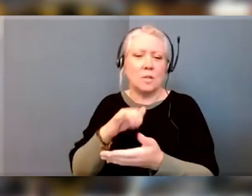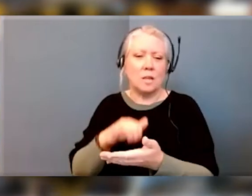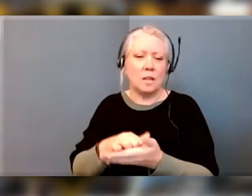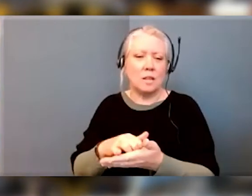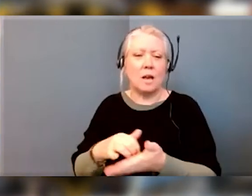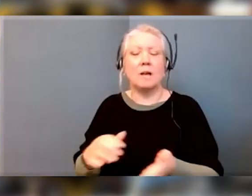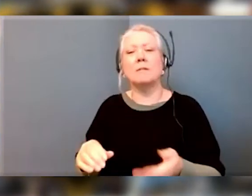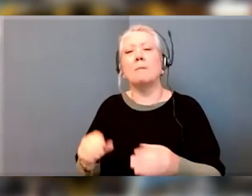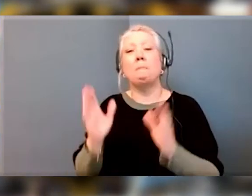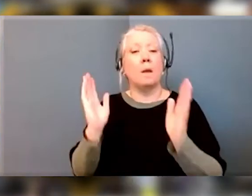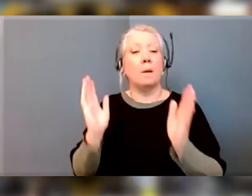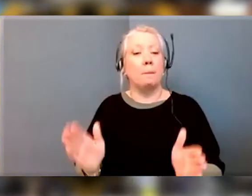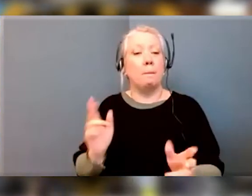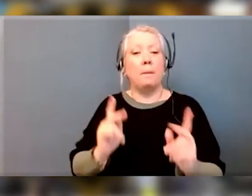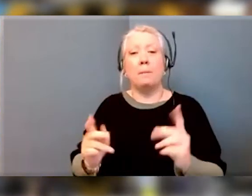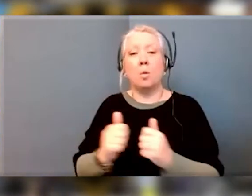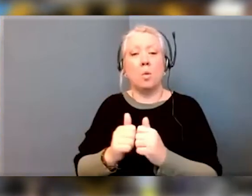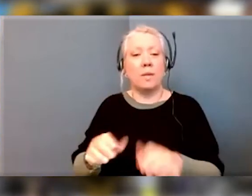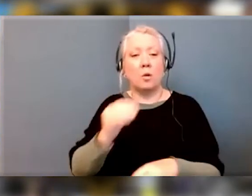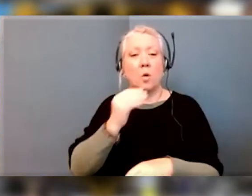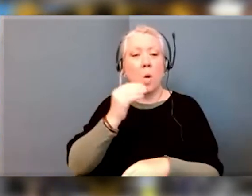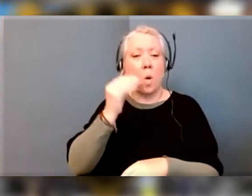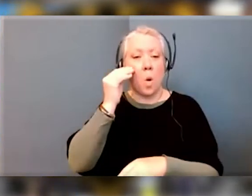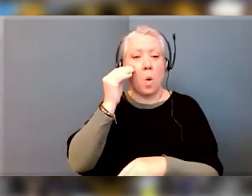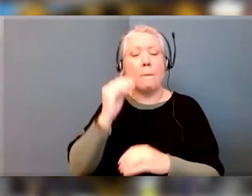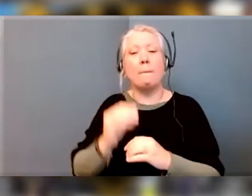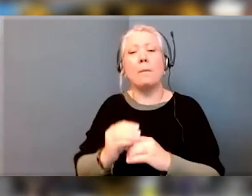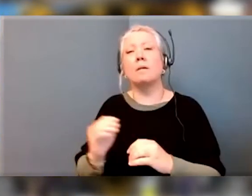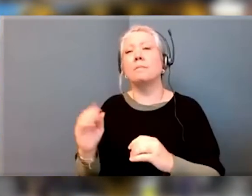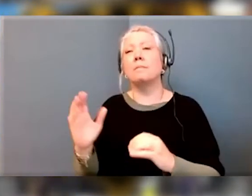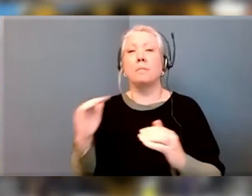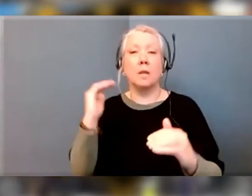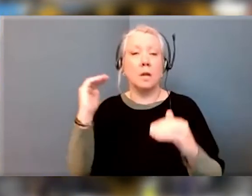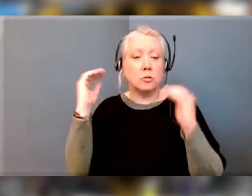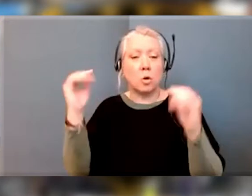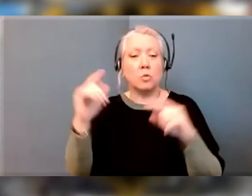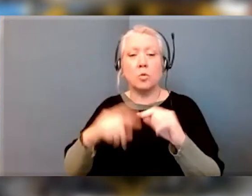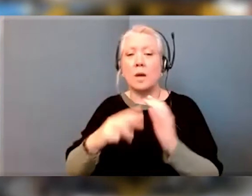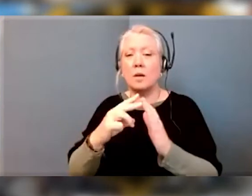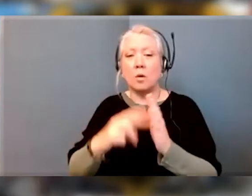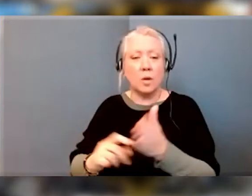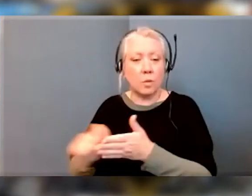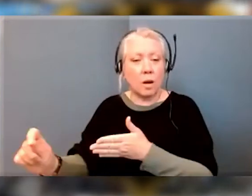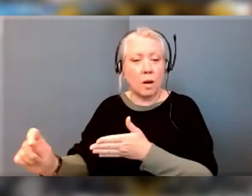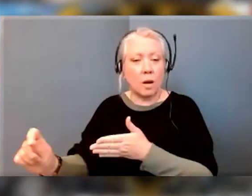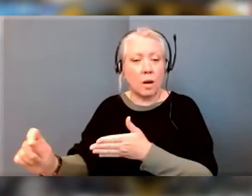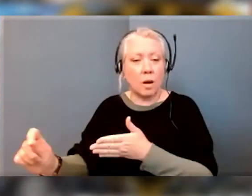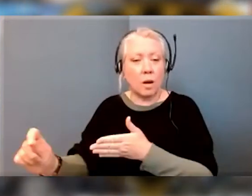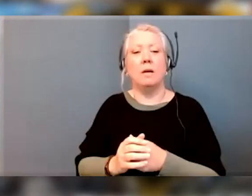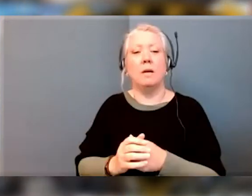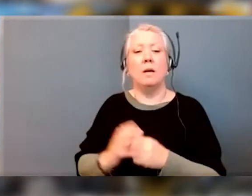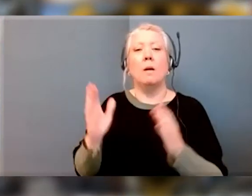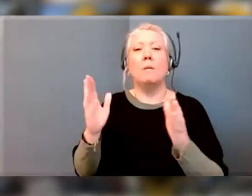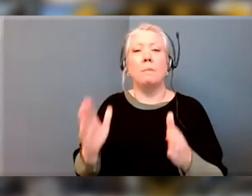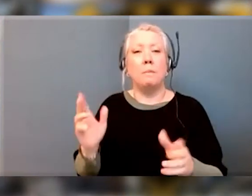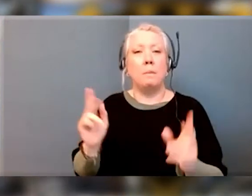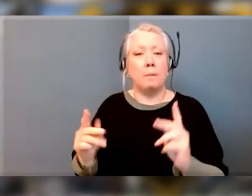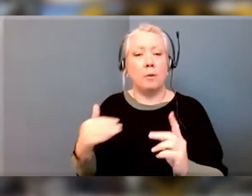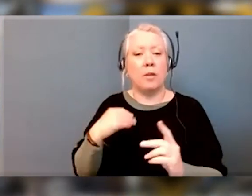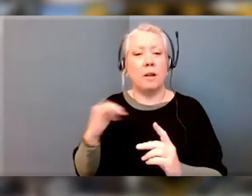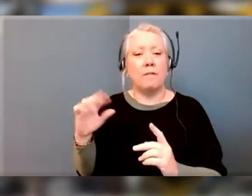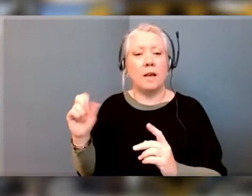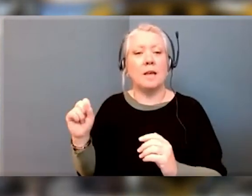AIDS, migrant farm workers, which is something that we don't really typically see in the Pittsburgh area, and then severely disabled